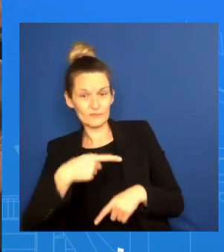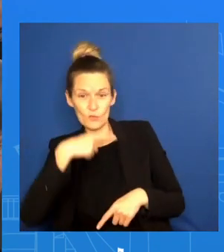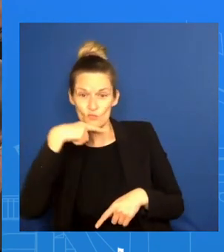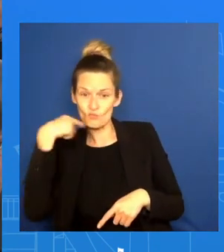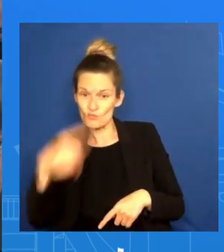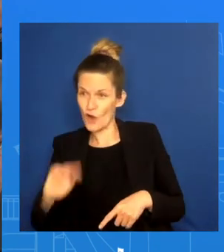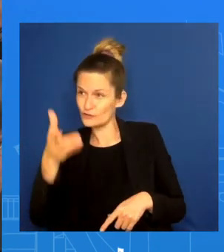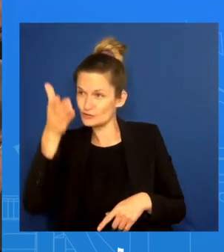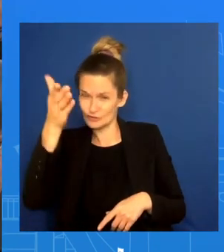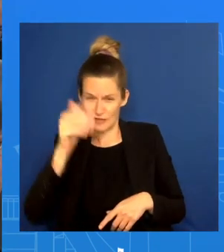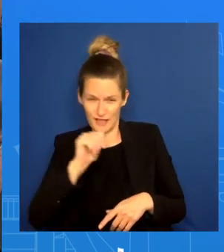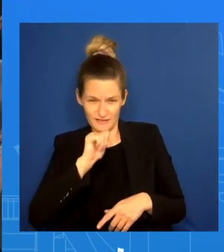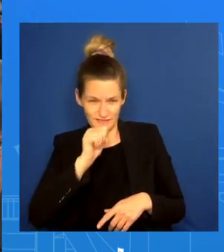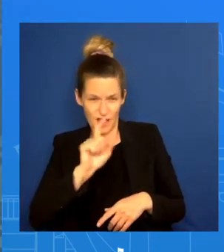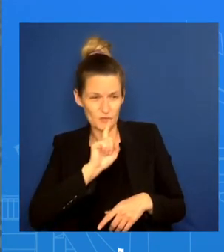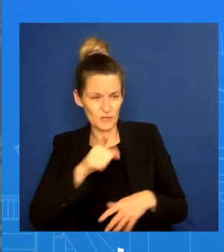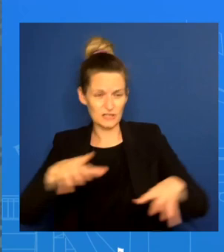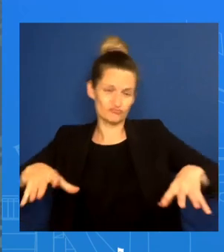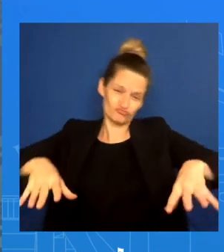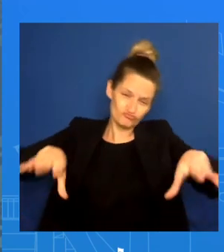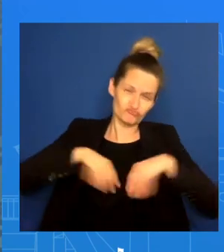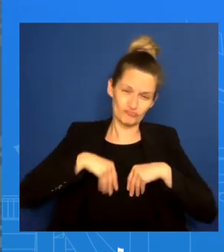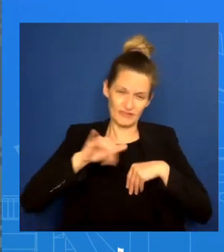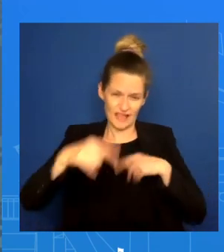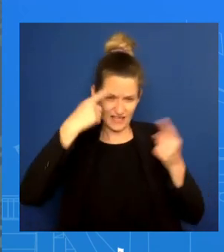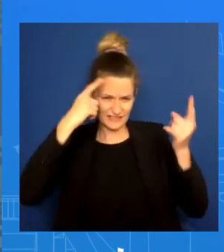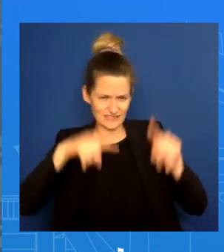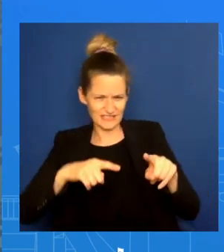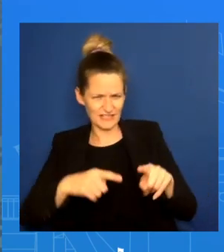he would announce it? Yeah, I think